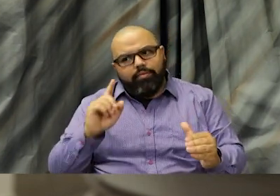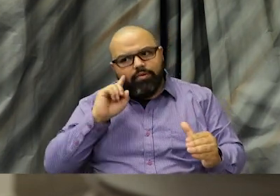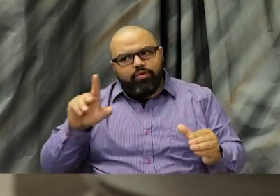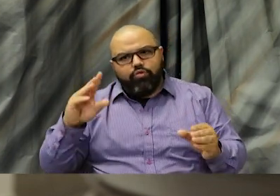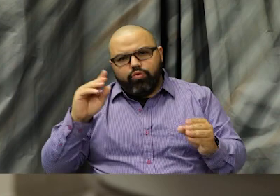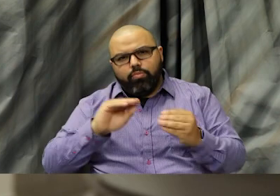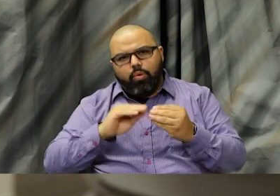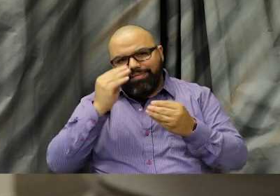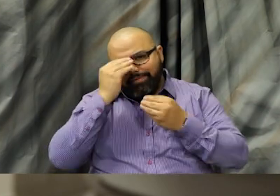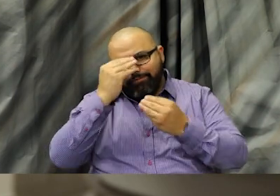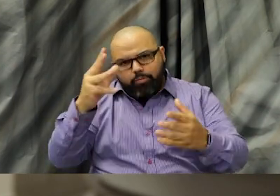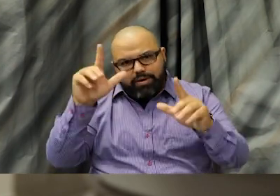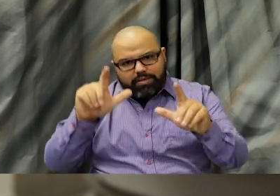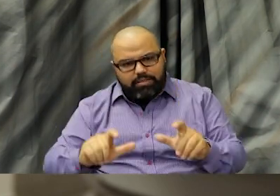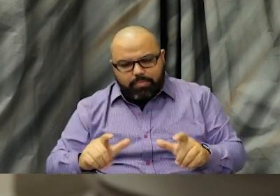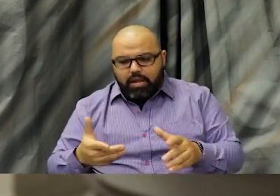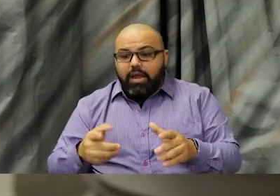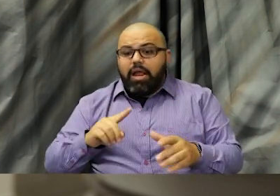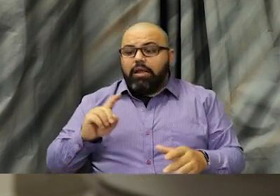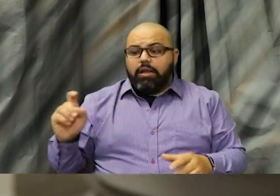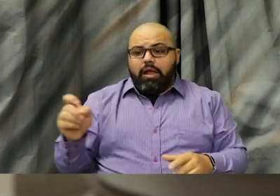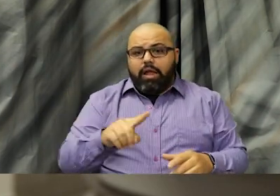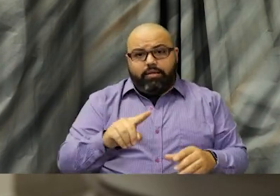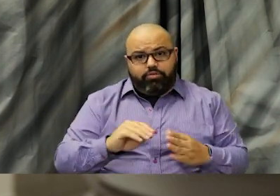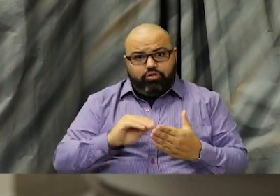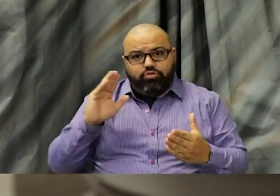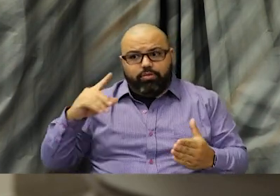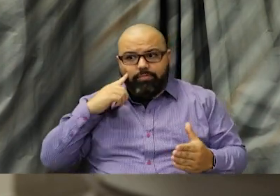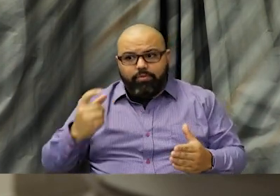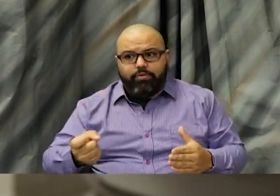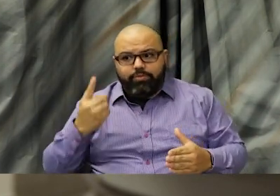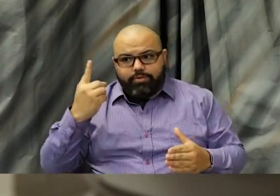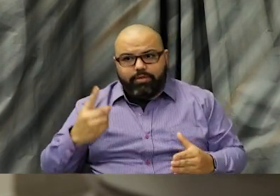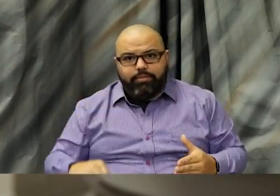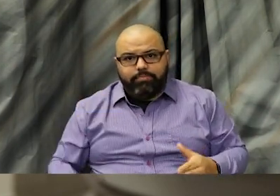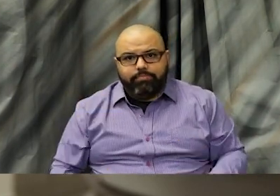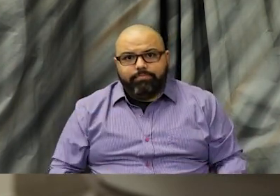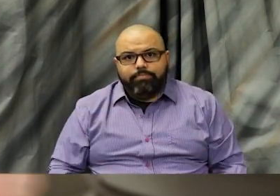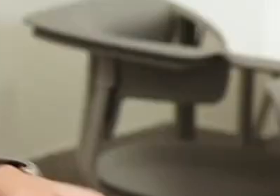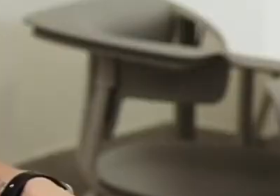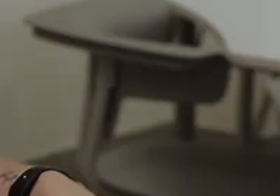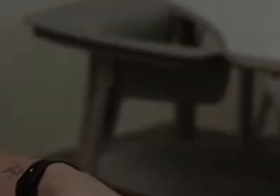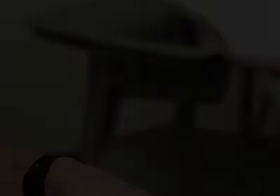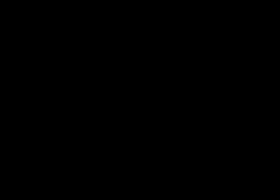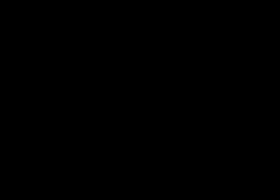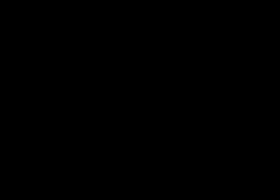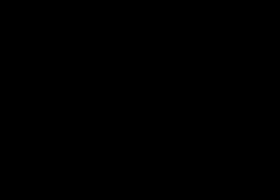you to do an informative assessment and ask your students for understanding.